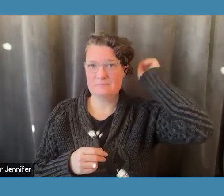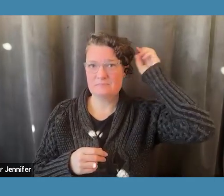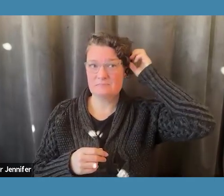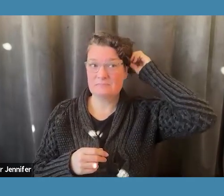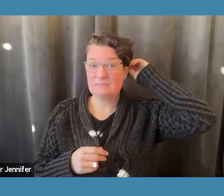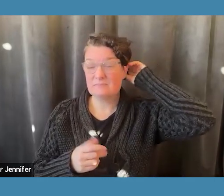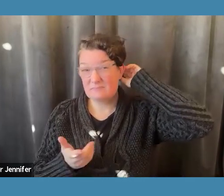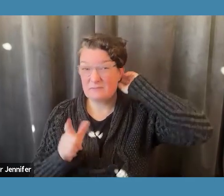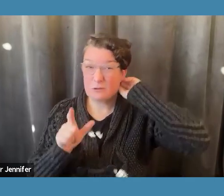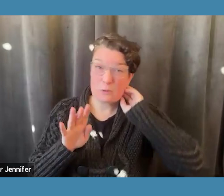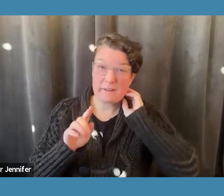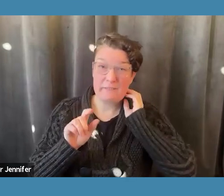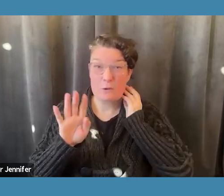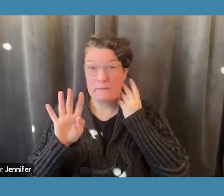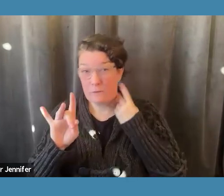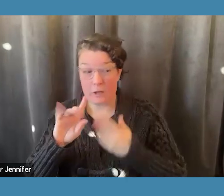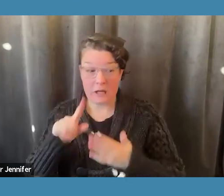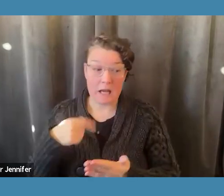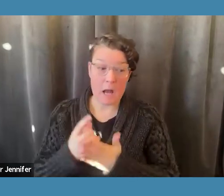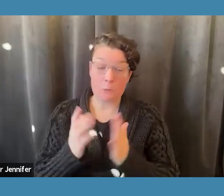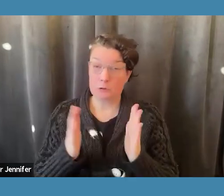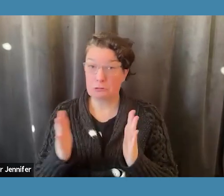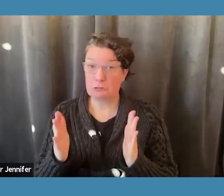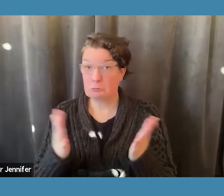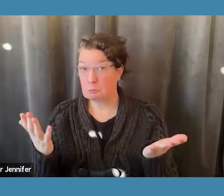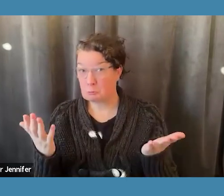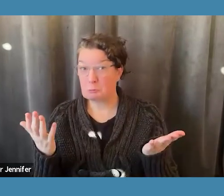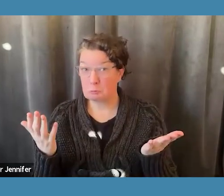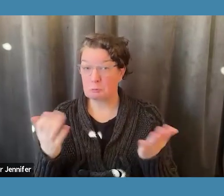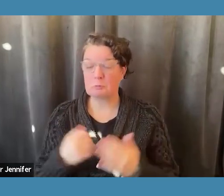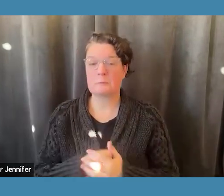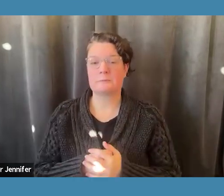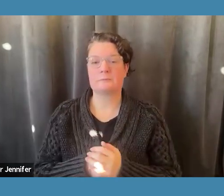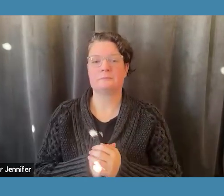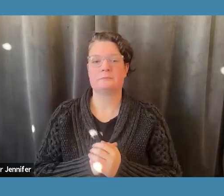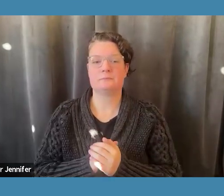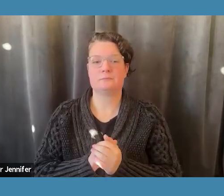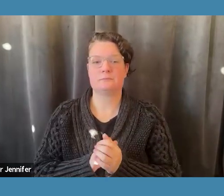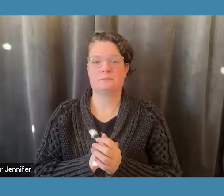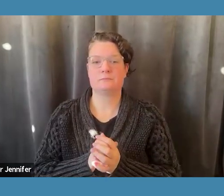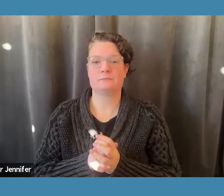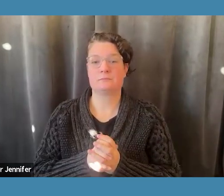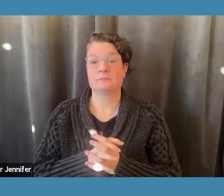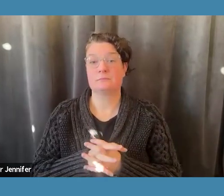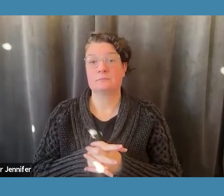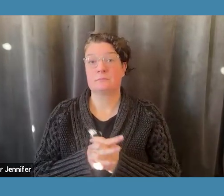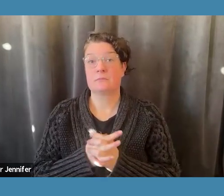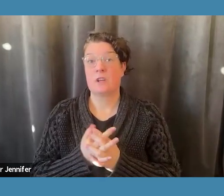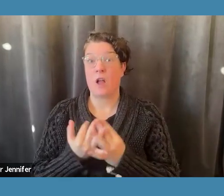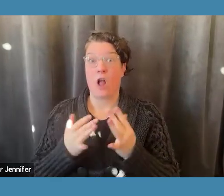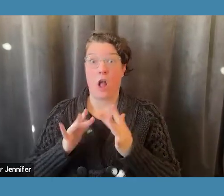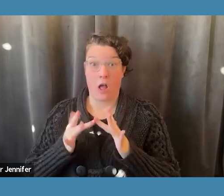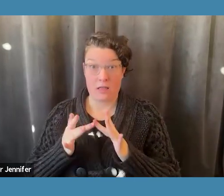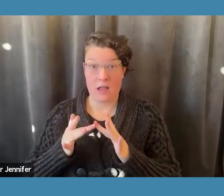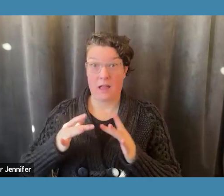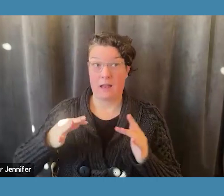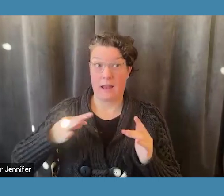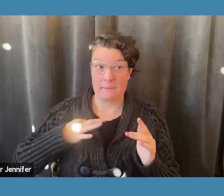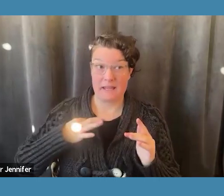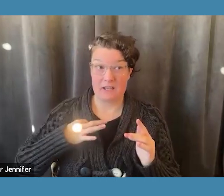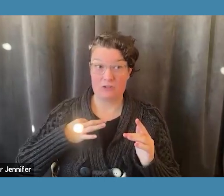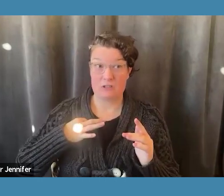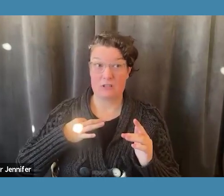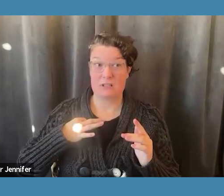probably within 24 to 48 hours. My understanding with the online application is that they are sending